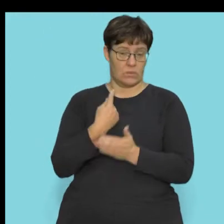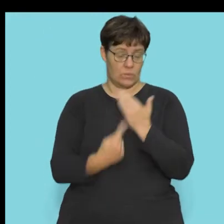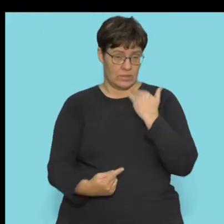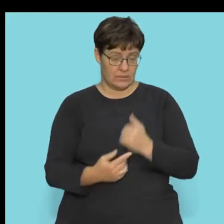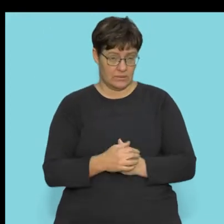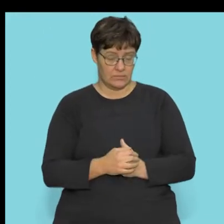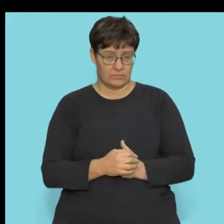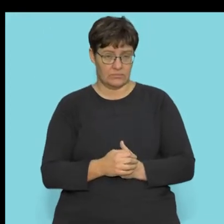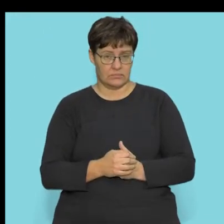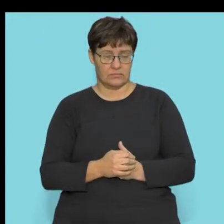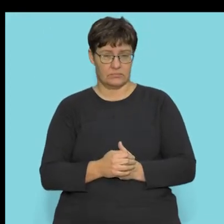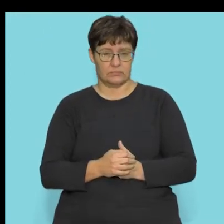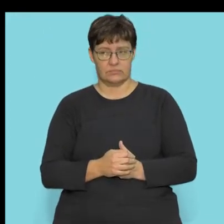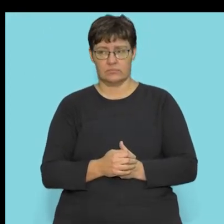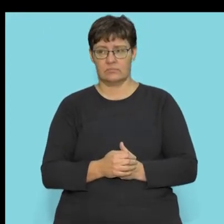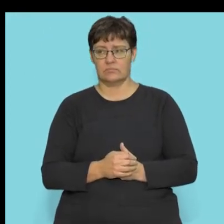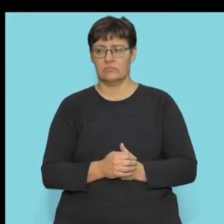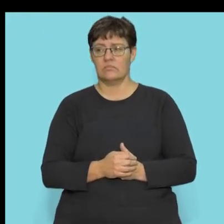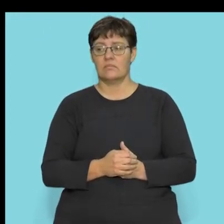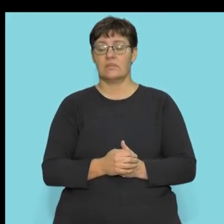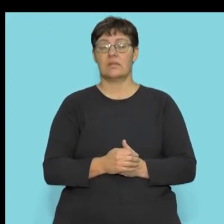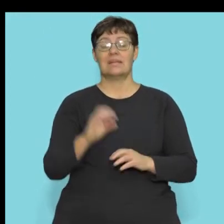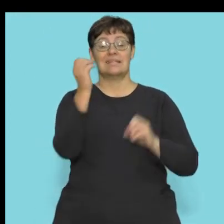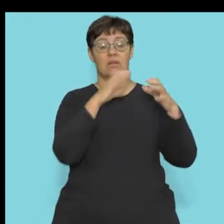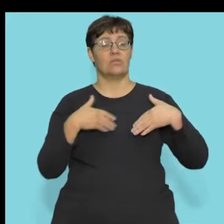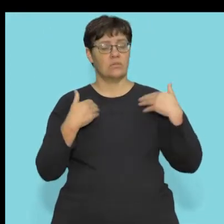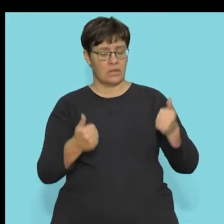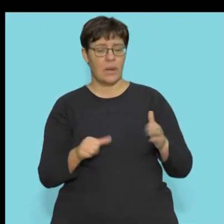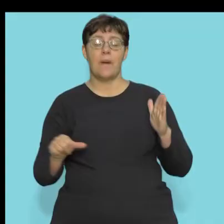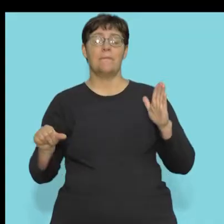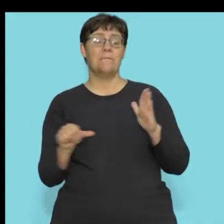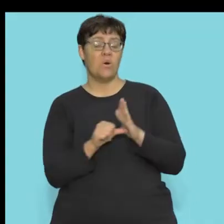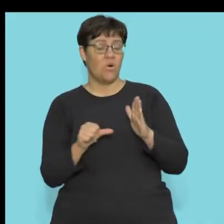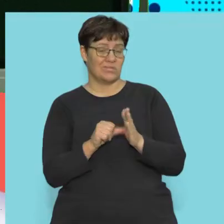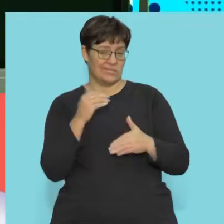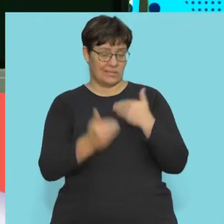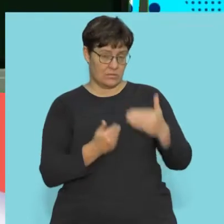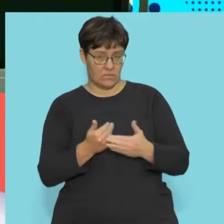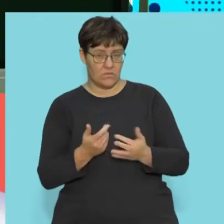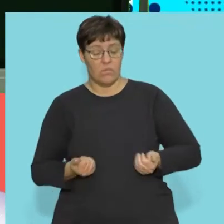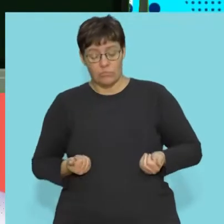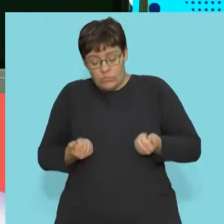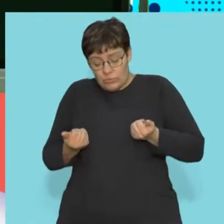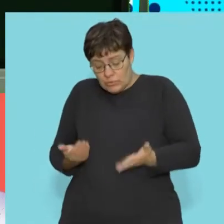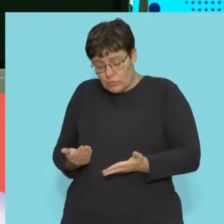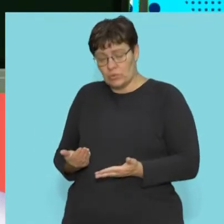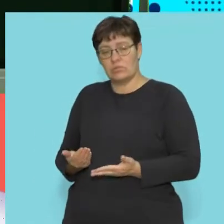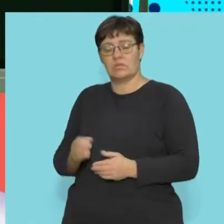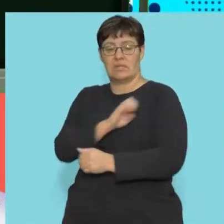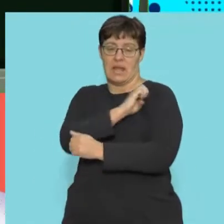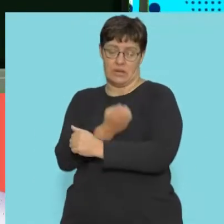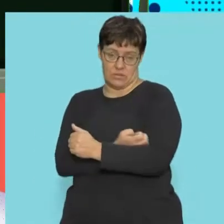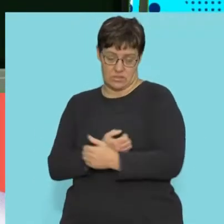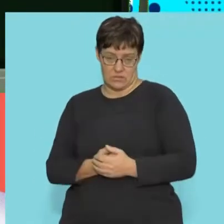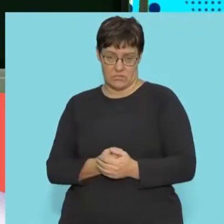Guys, as I mentioned earlier on, cellular respiration is a fundamentally important process for the production of energy.